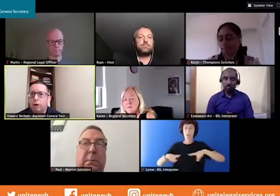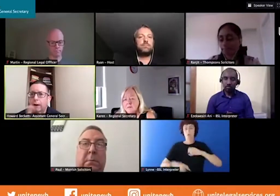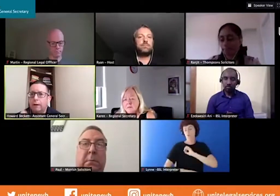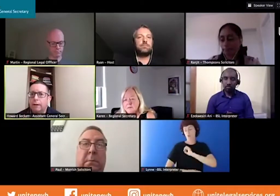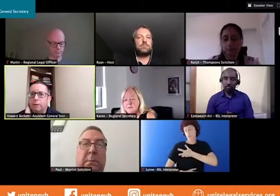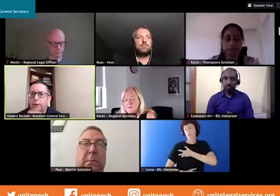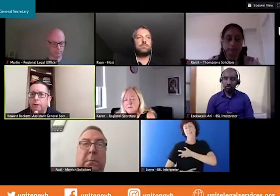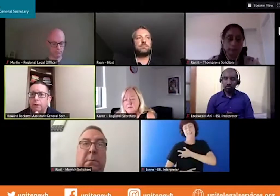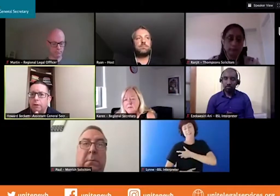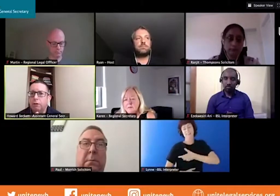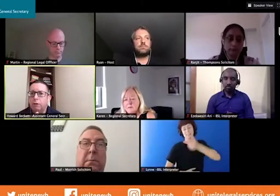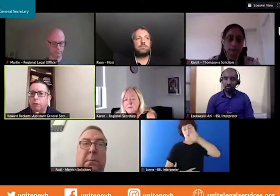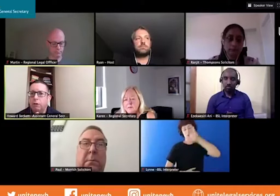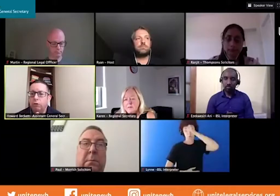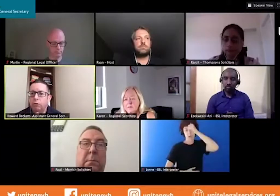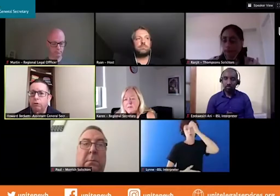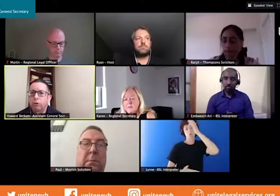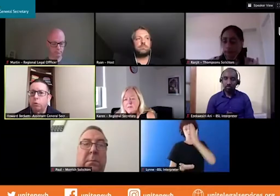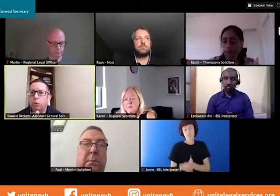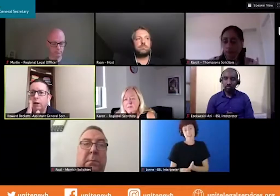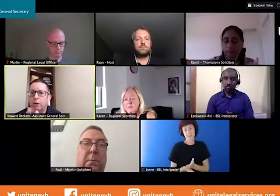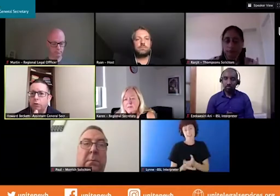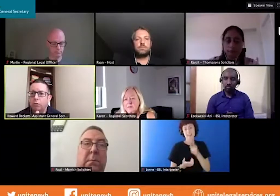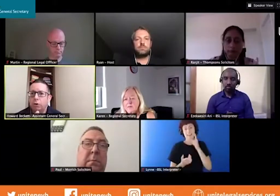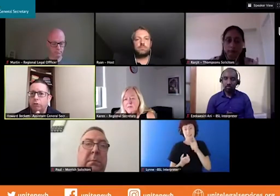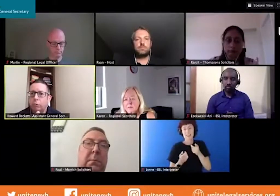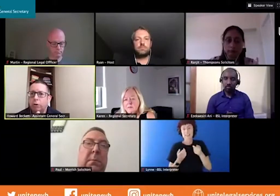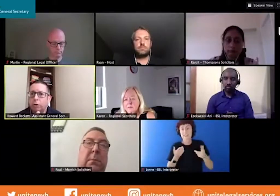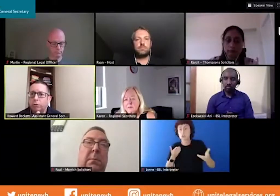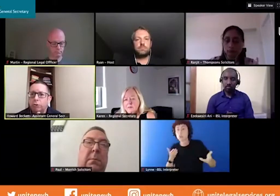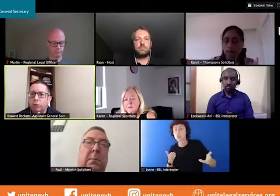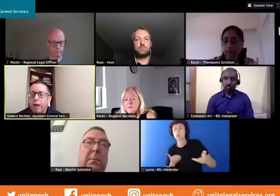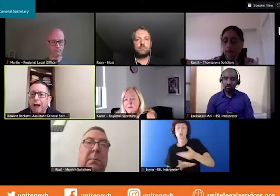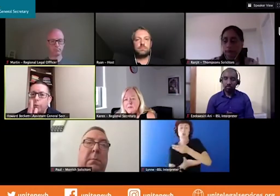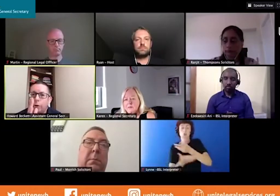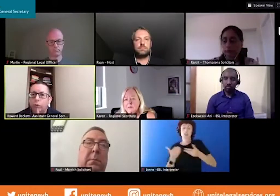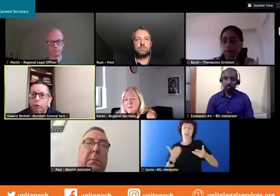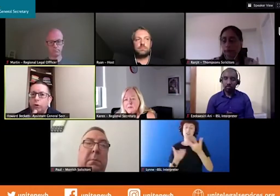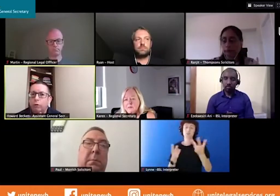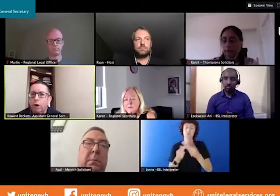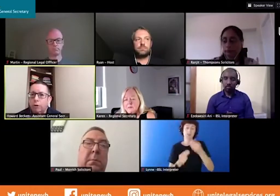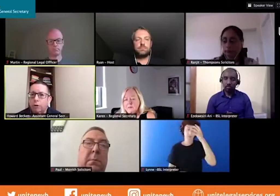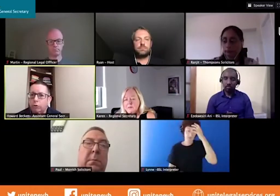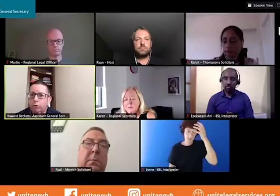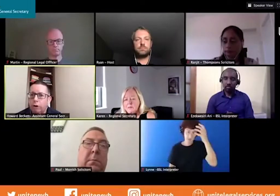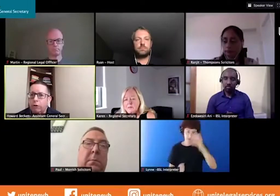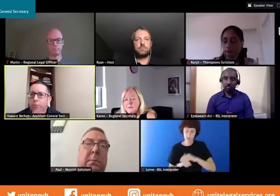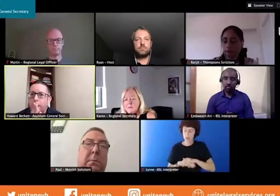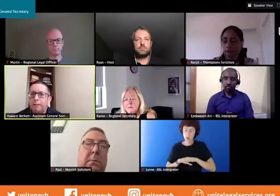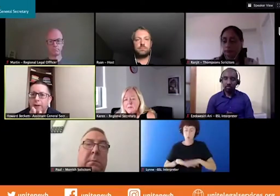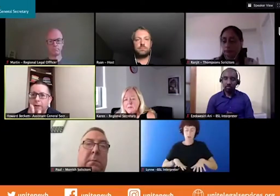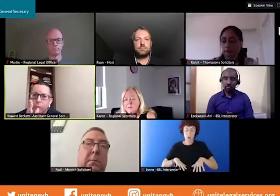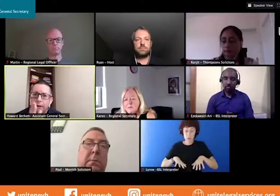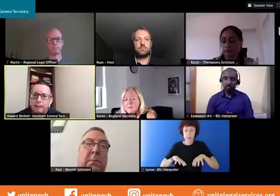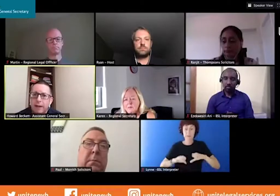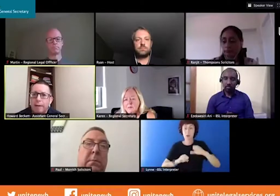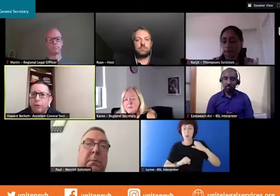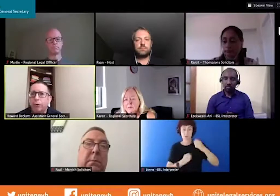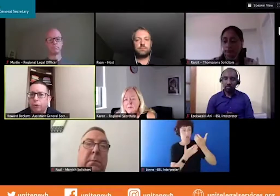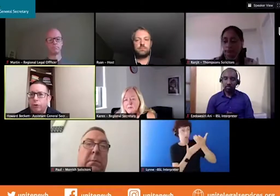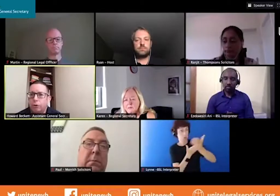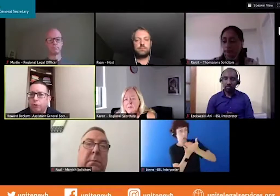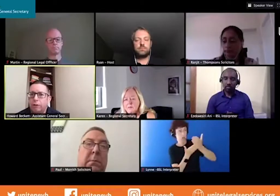is a negotiation. We're in a negotiation with government, and we do not start a negotiation by saying that we accept redundancies. I